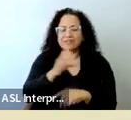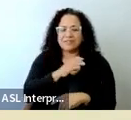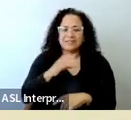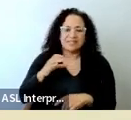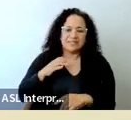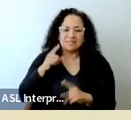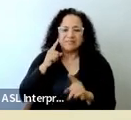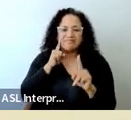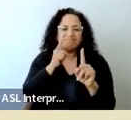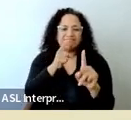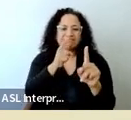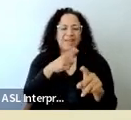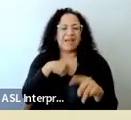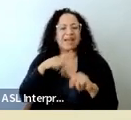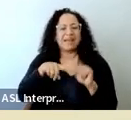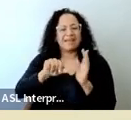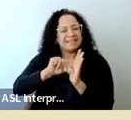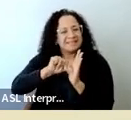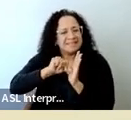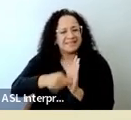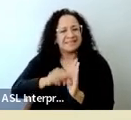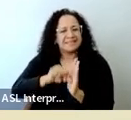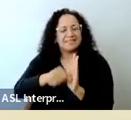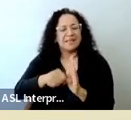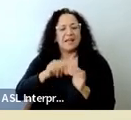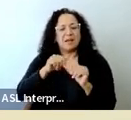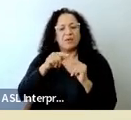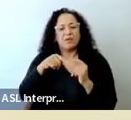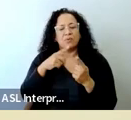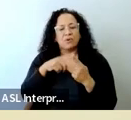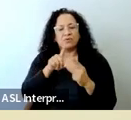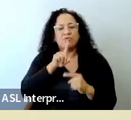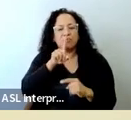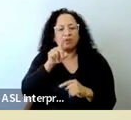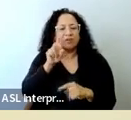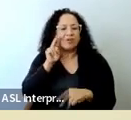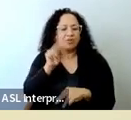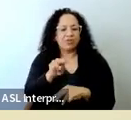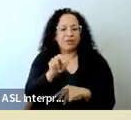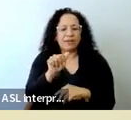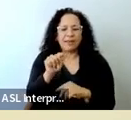aspirations. I can't emphasize how much when you really look at the